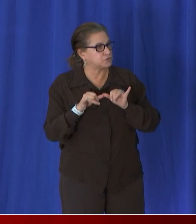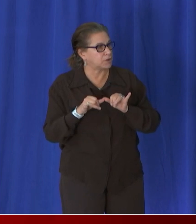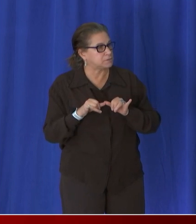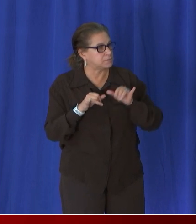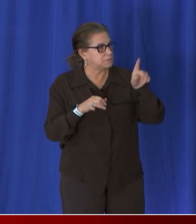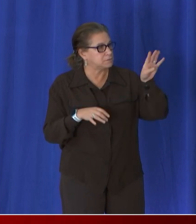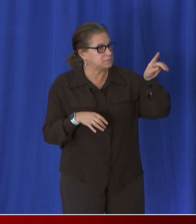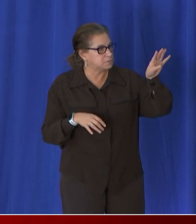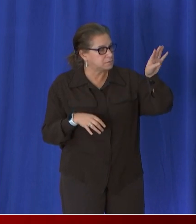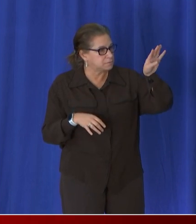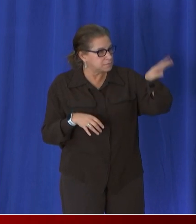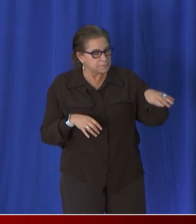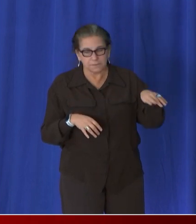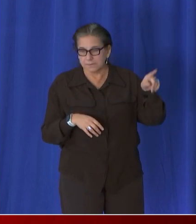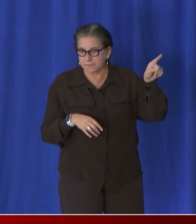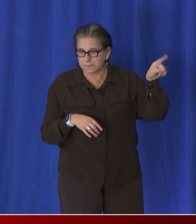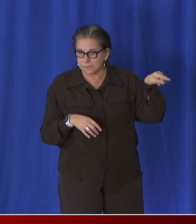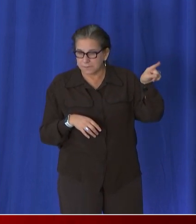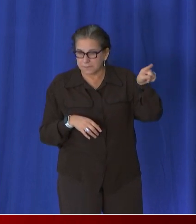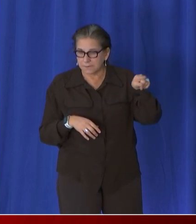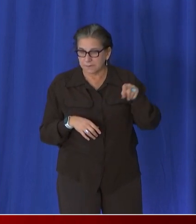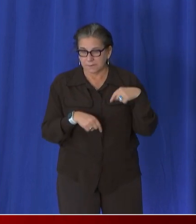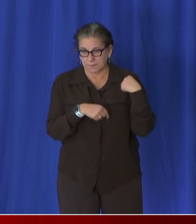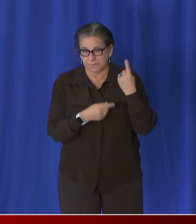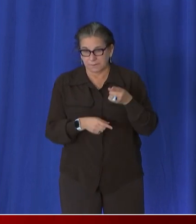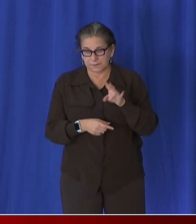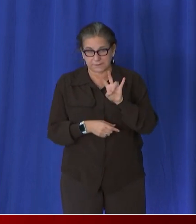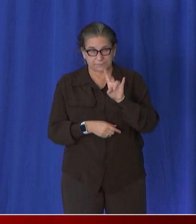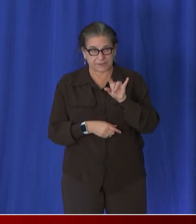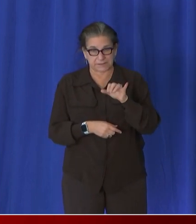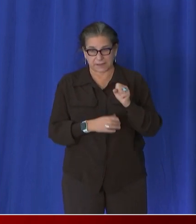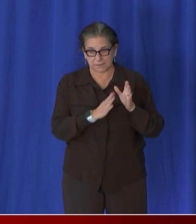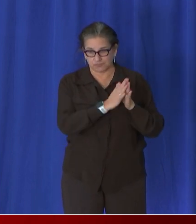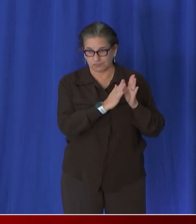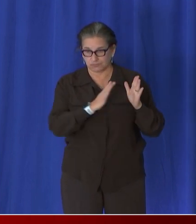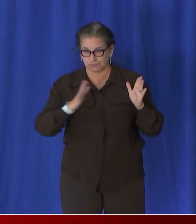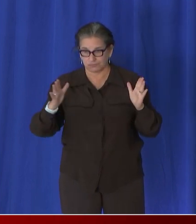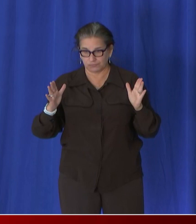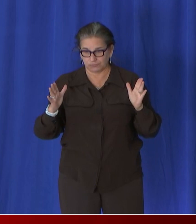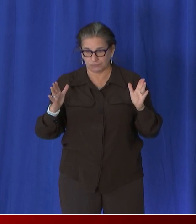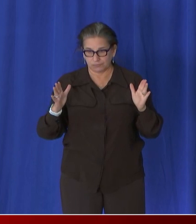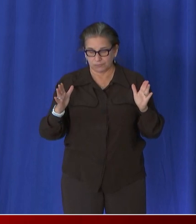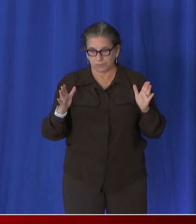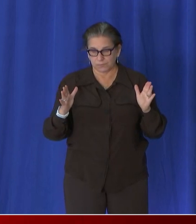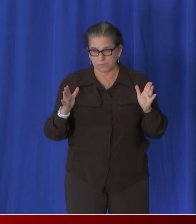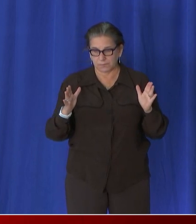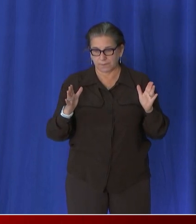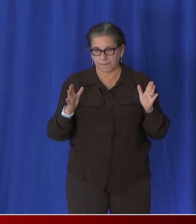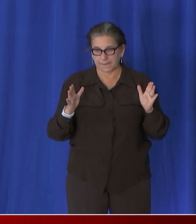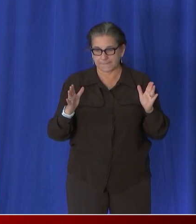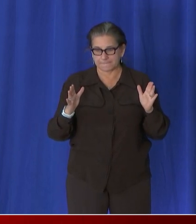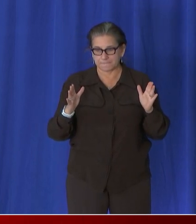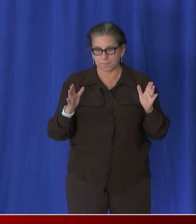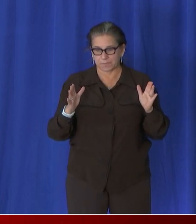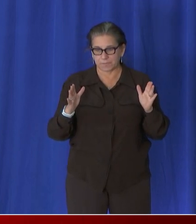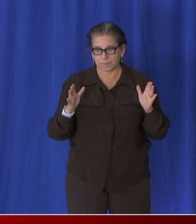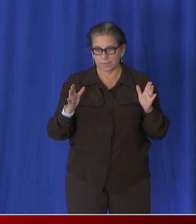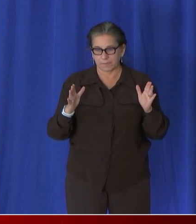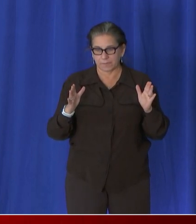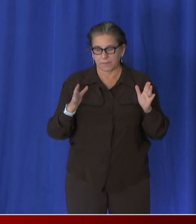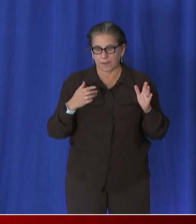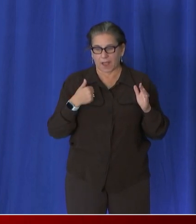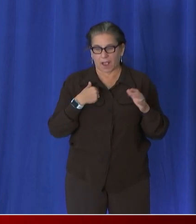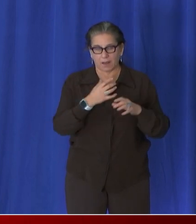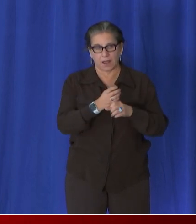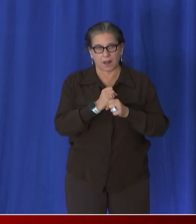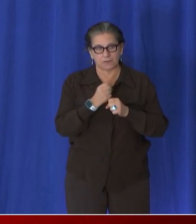around the world. So over the last several days, we have reported approximately about 1,200 cases each day.